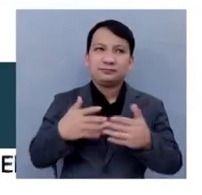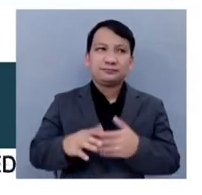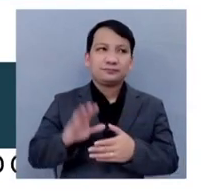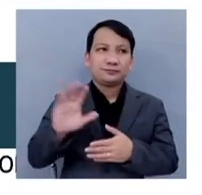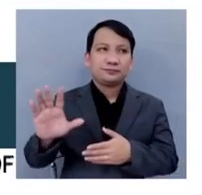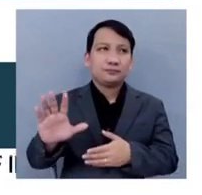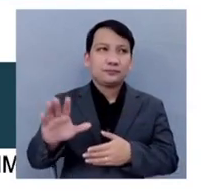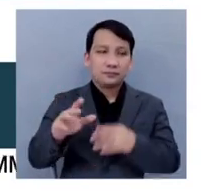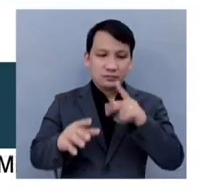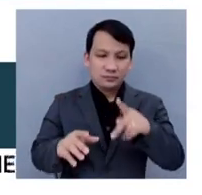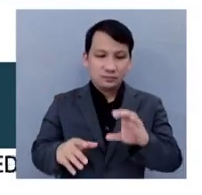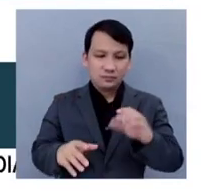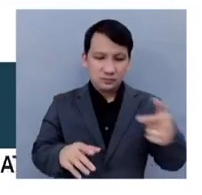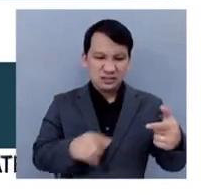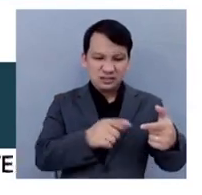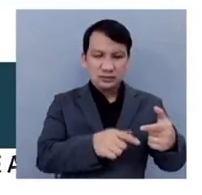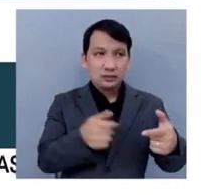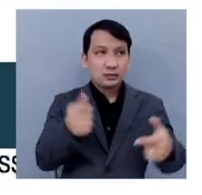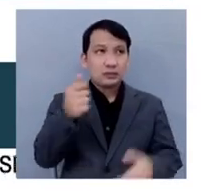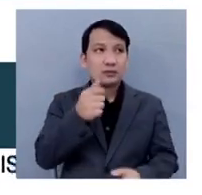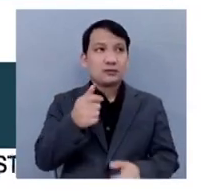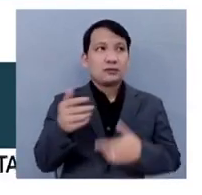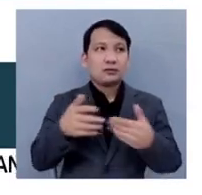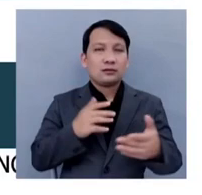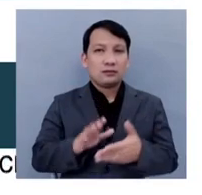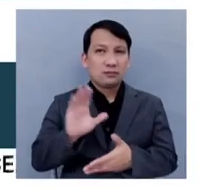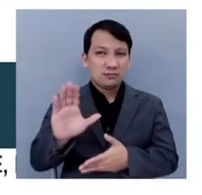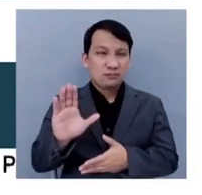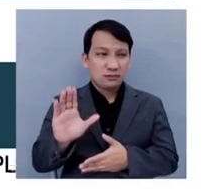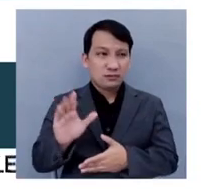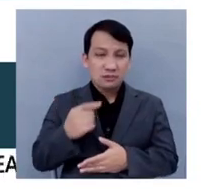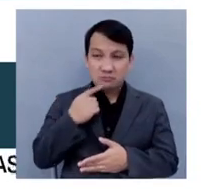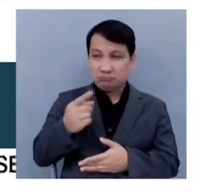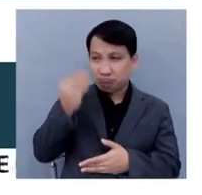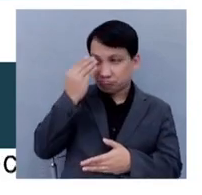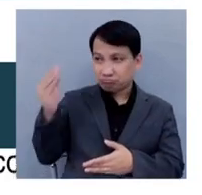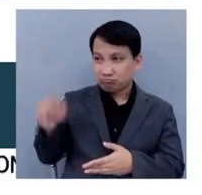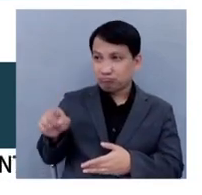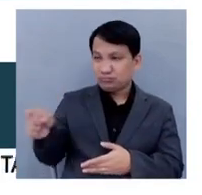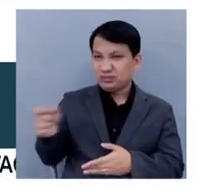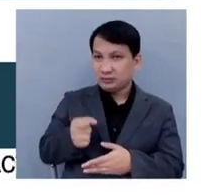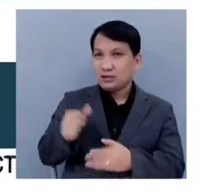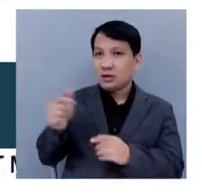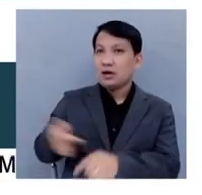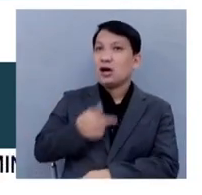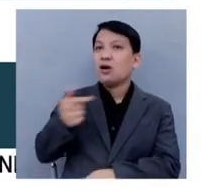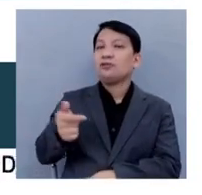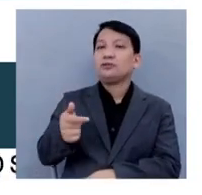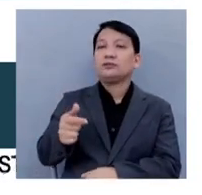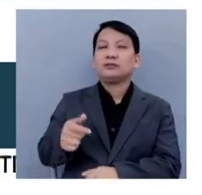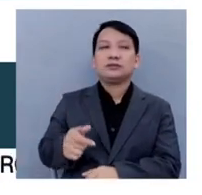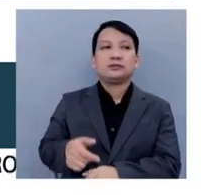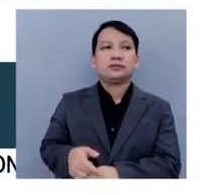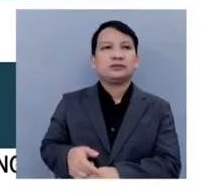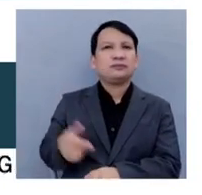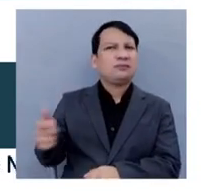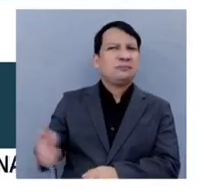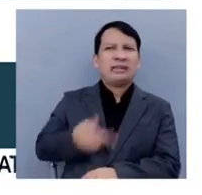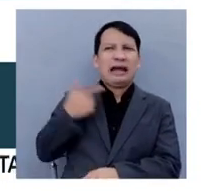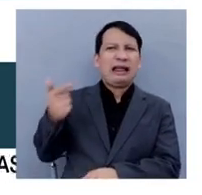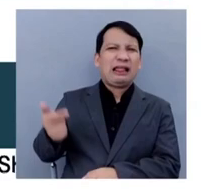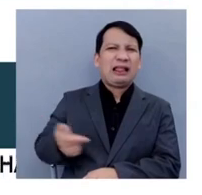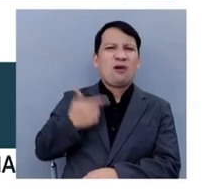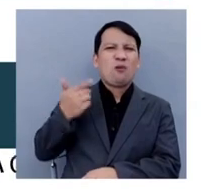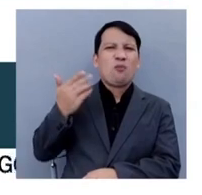a PCGG chairperson, for a PCGG official to say that this is how long it will take. It has taken long because